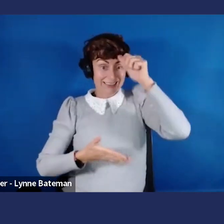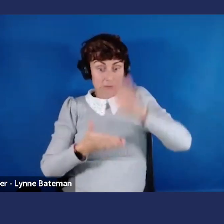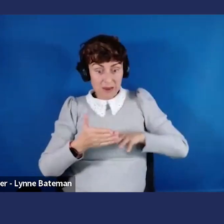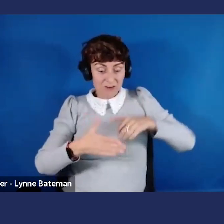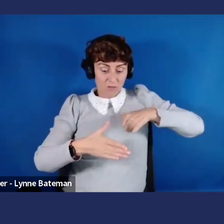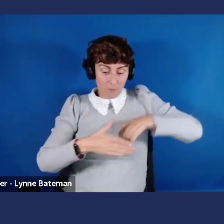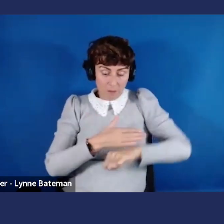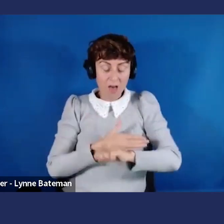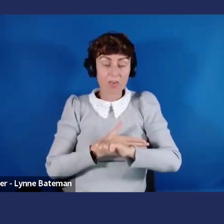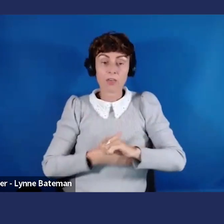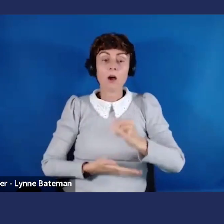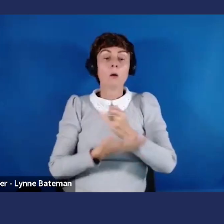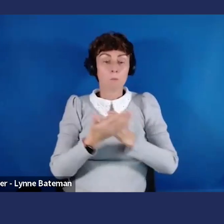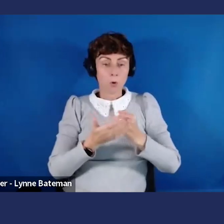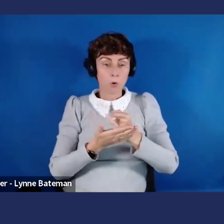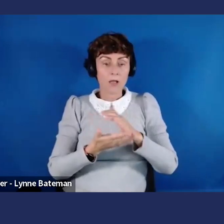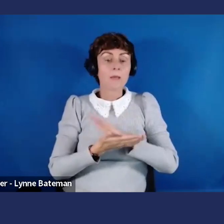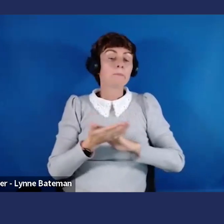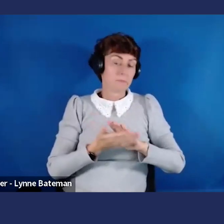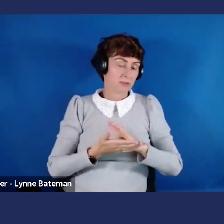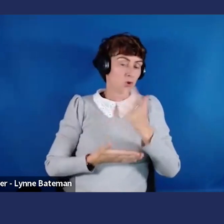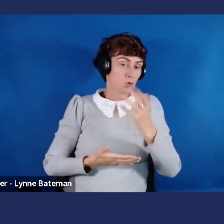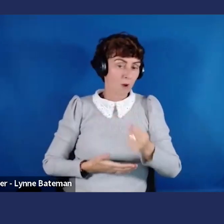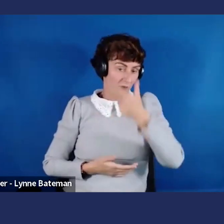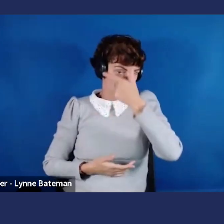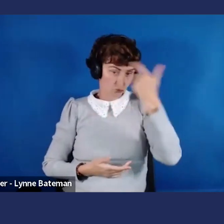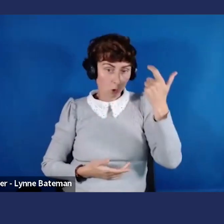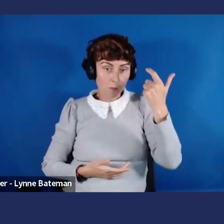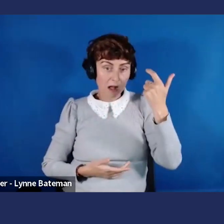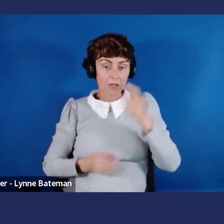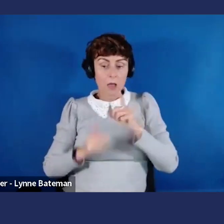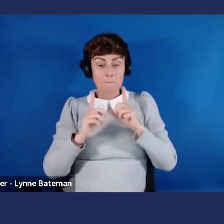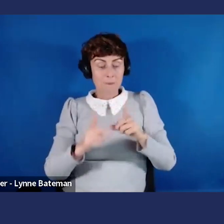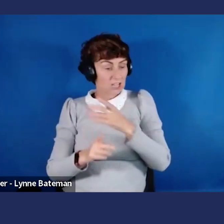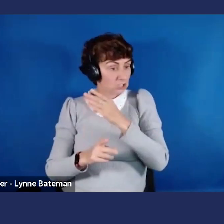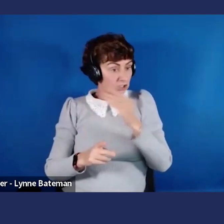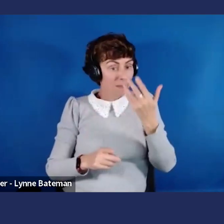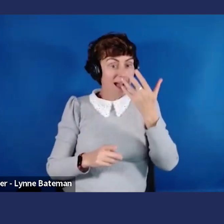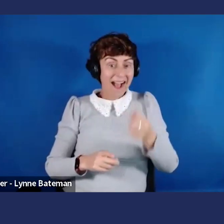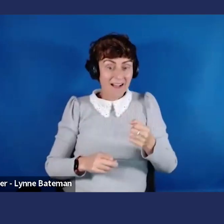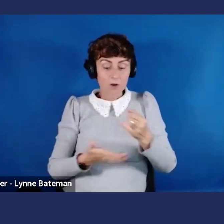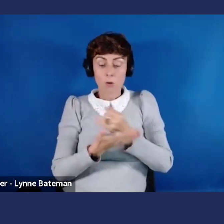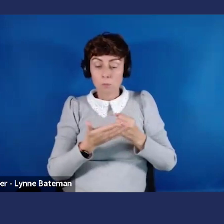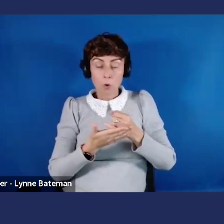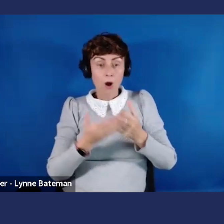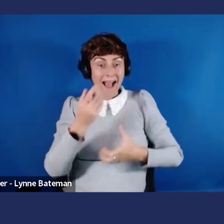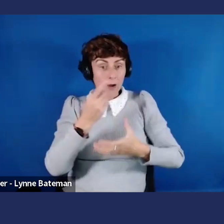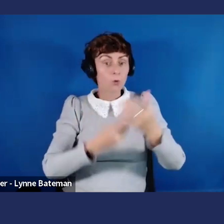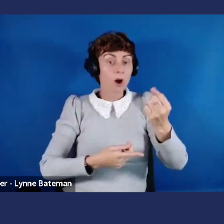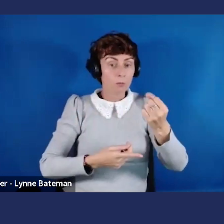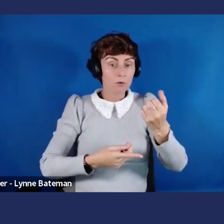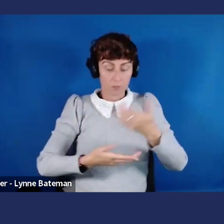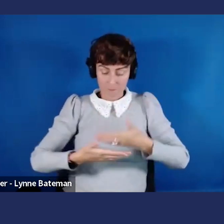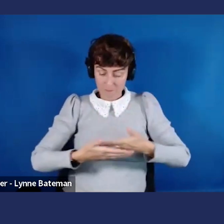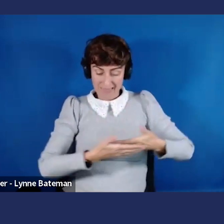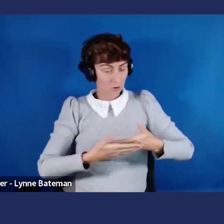have a birth trauma. But there's obviously also a population of people that may have a poor maternity outcome. You know, many of the stories that Kieran described that